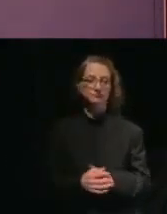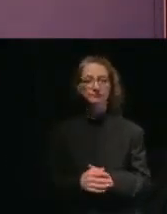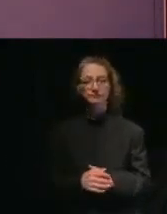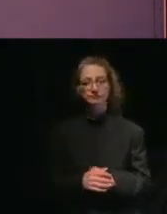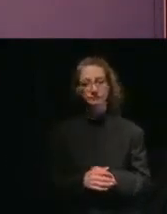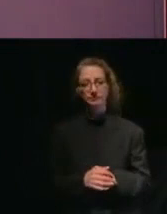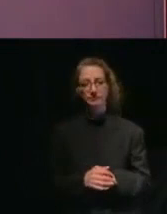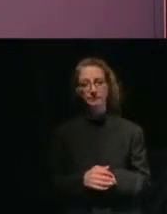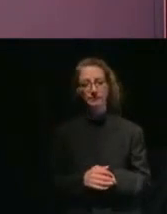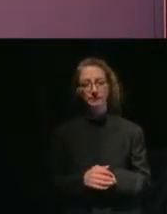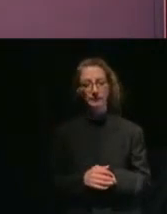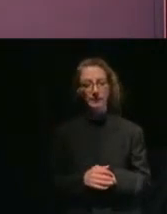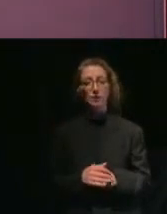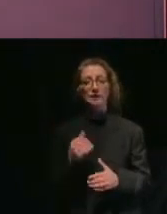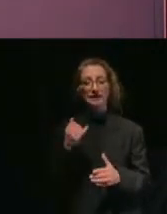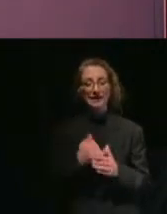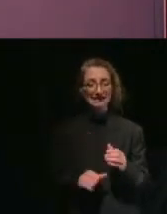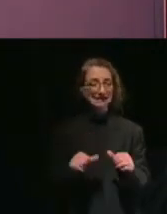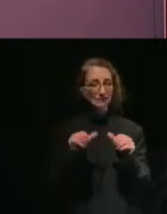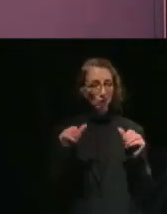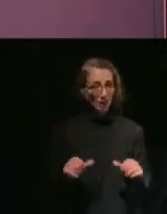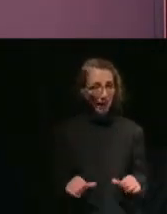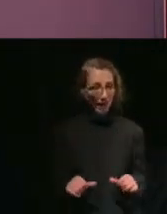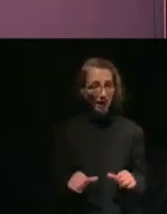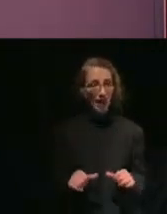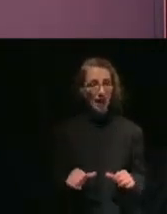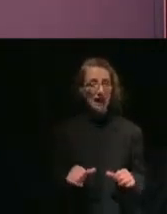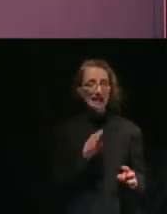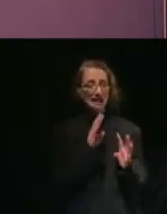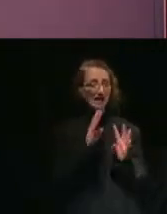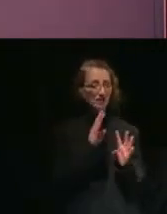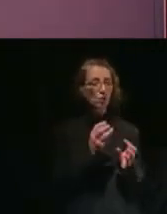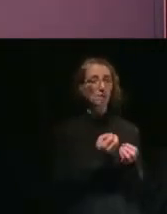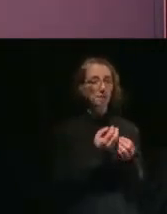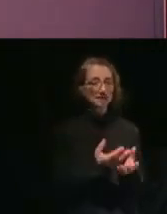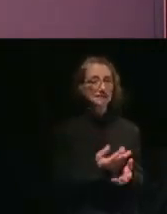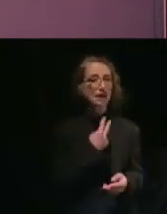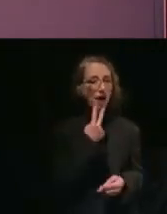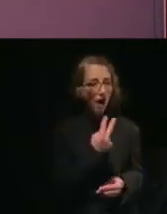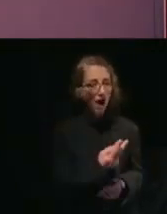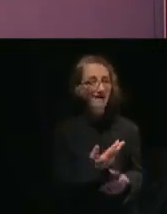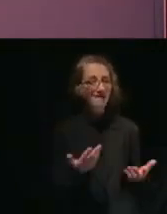model, and I found in the interviews,